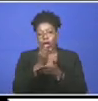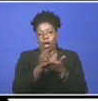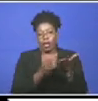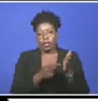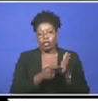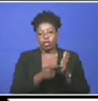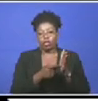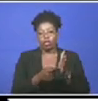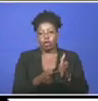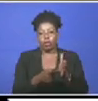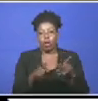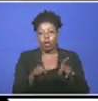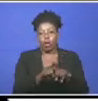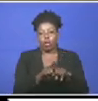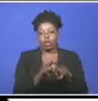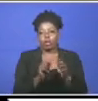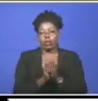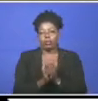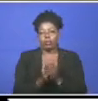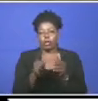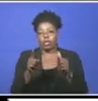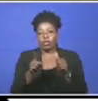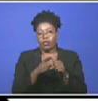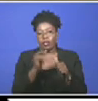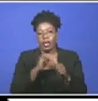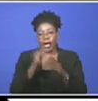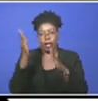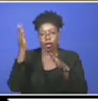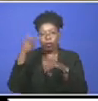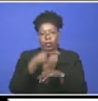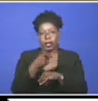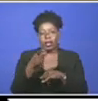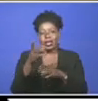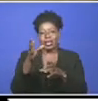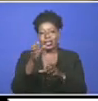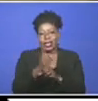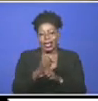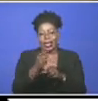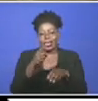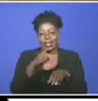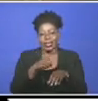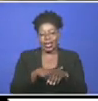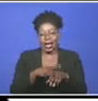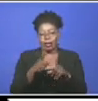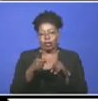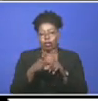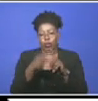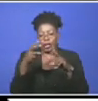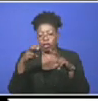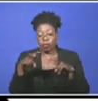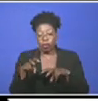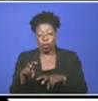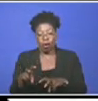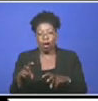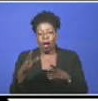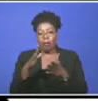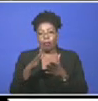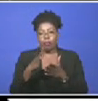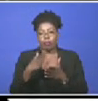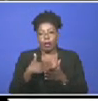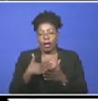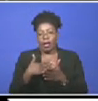she showed as well. Well, first of all, I hope that they take the time to explore my work, and so that it's